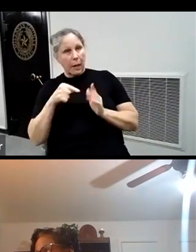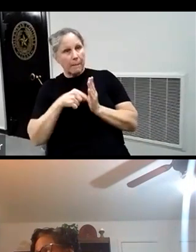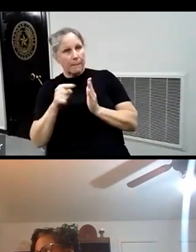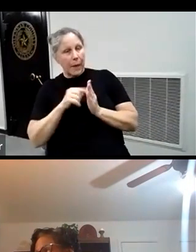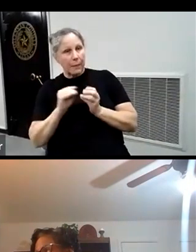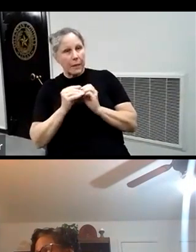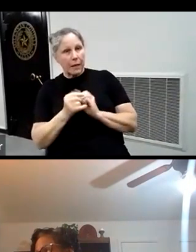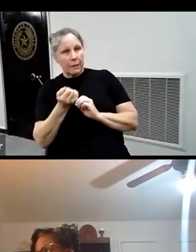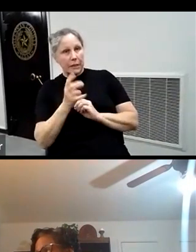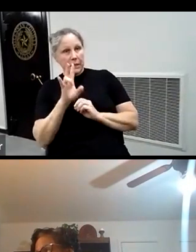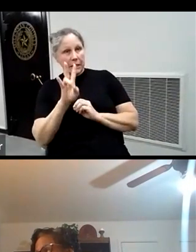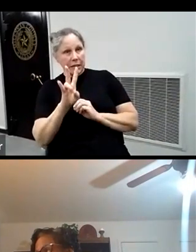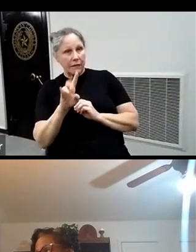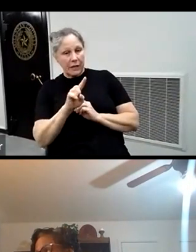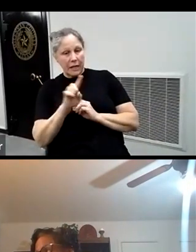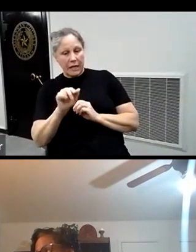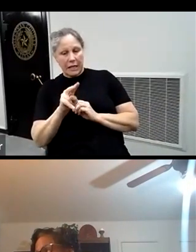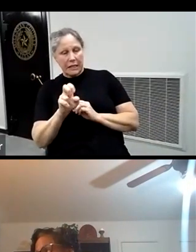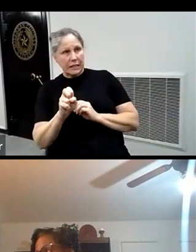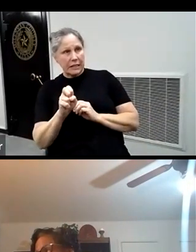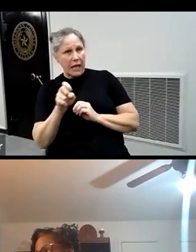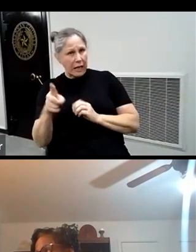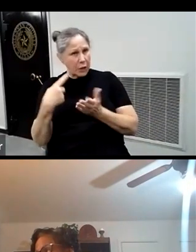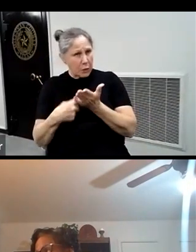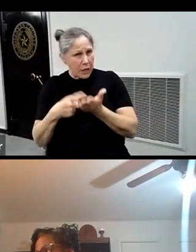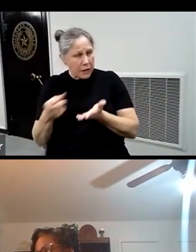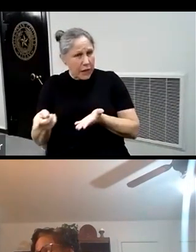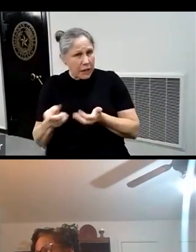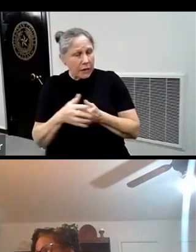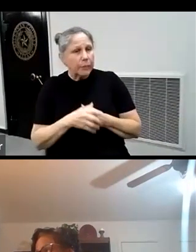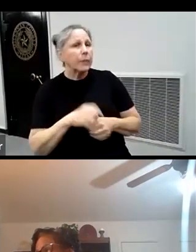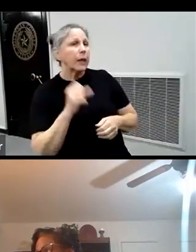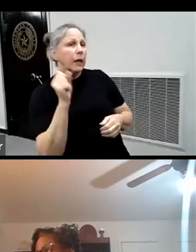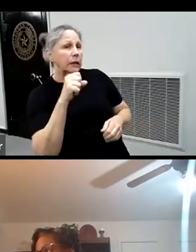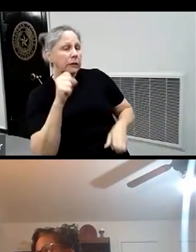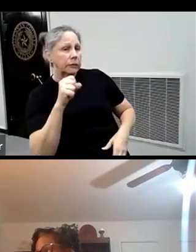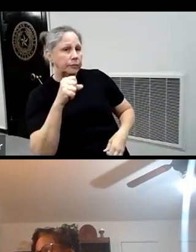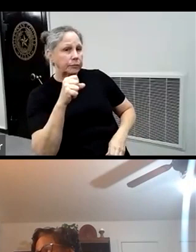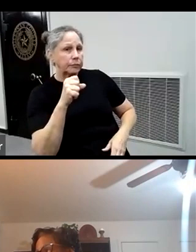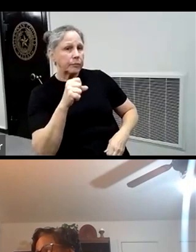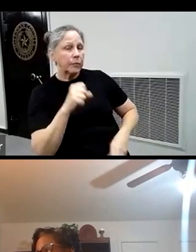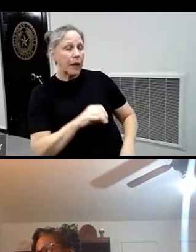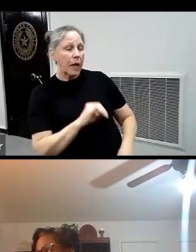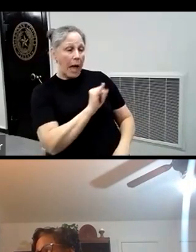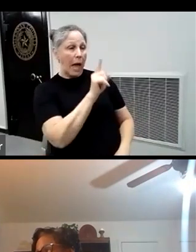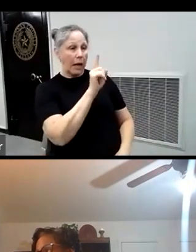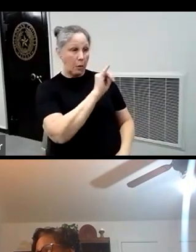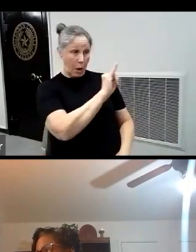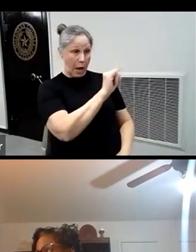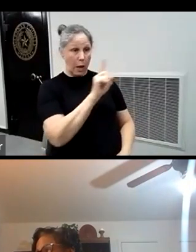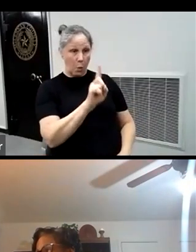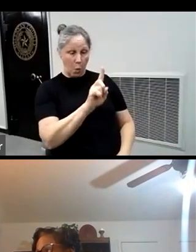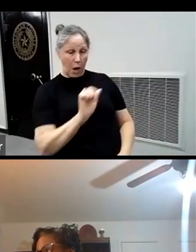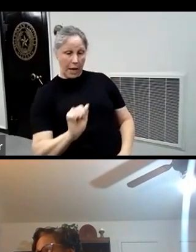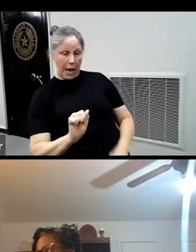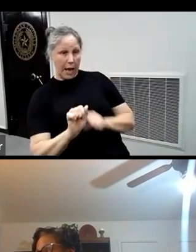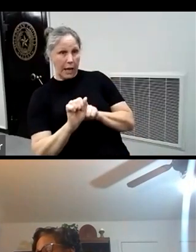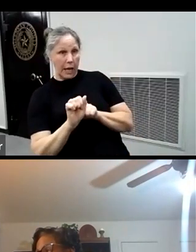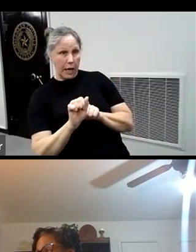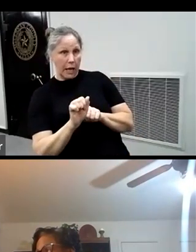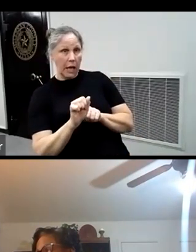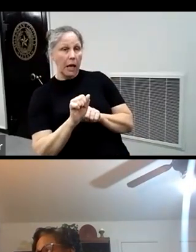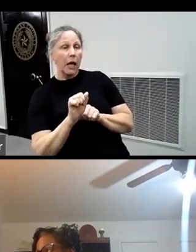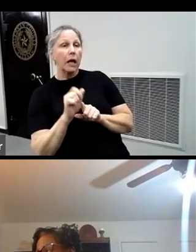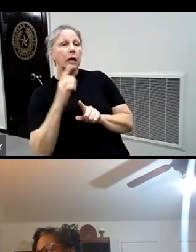number 17. Zane, you reviewed this. Yes, sir. I-1A is payment application